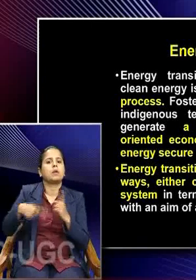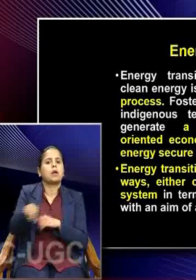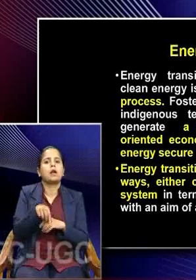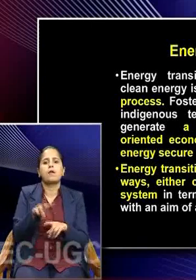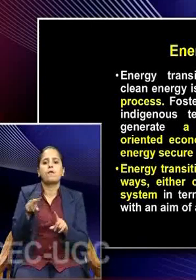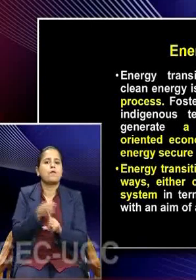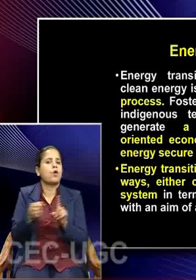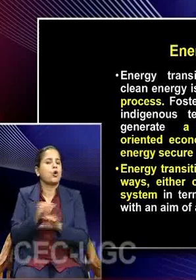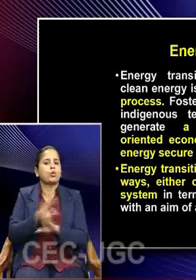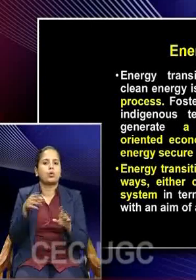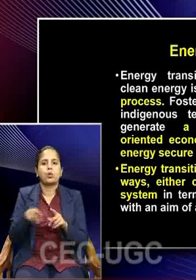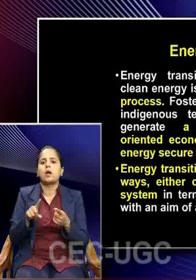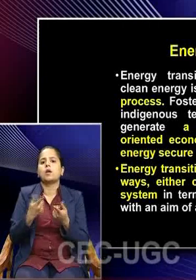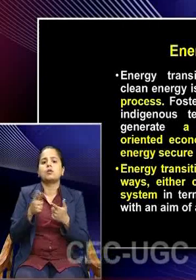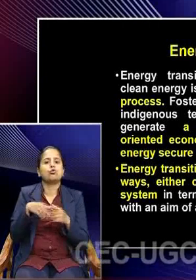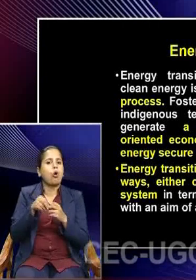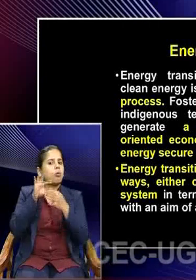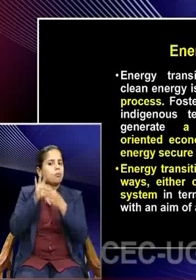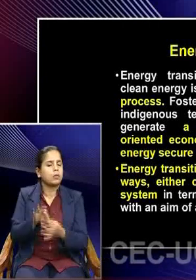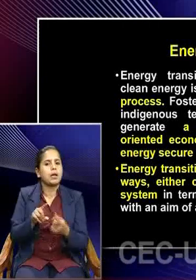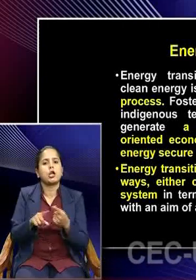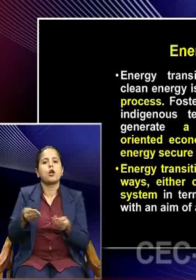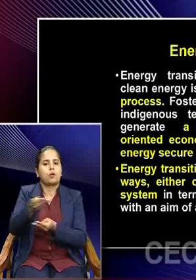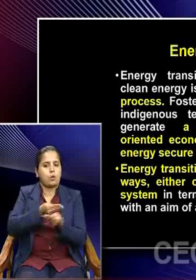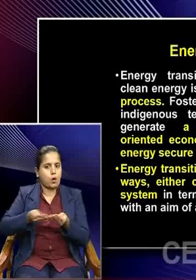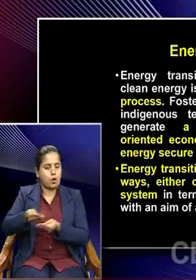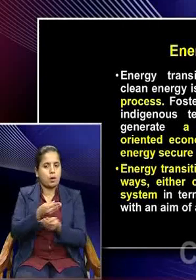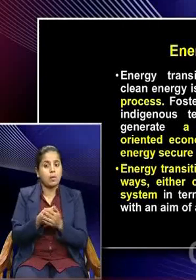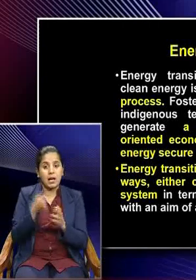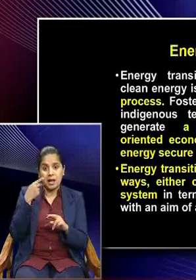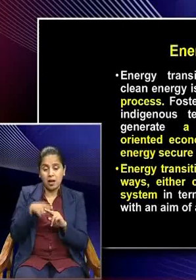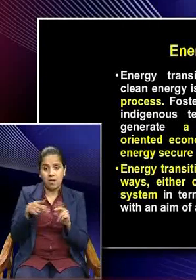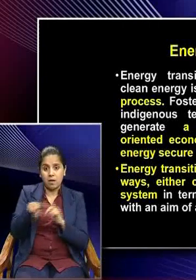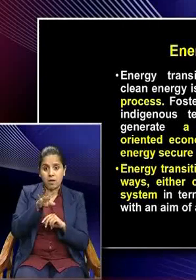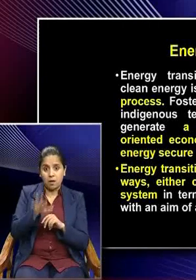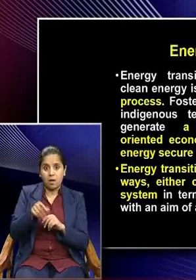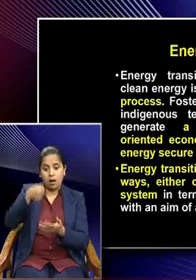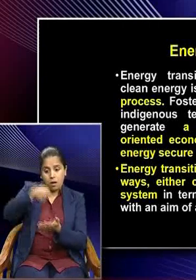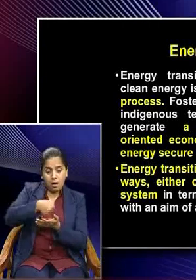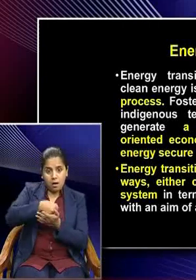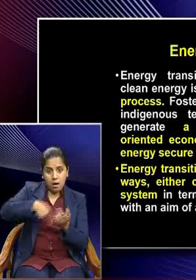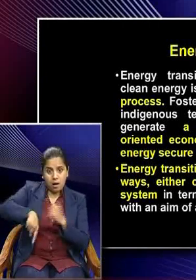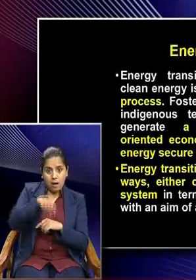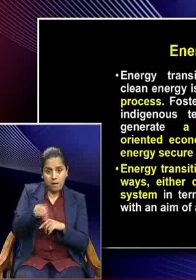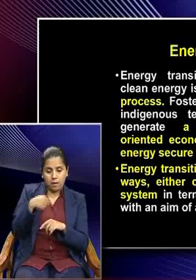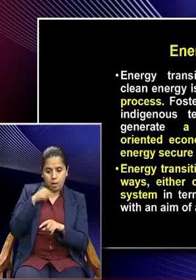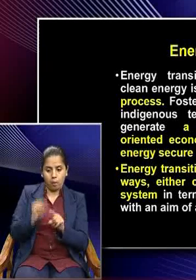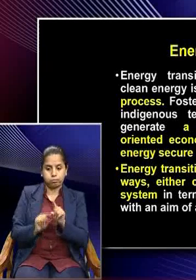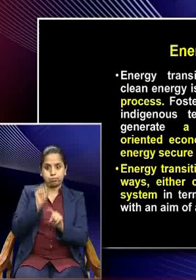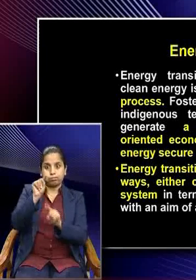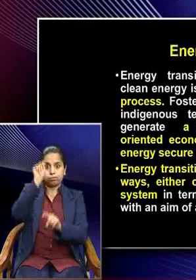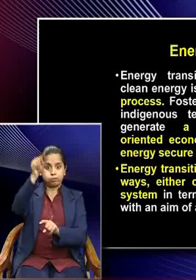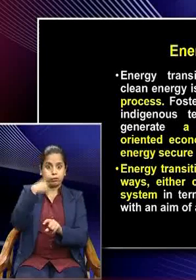and employment-oriented economy. Like if it is from the bottom-up approach, and if it is